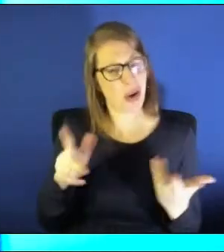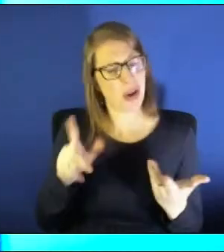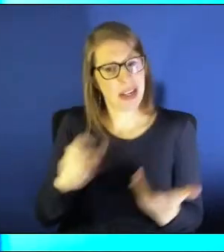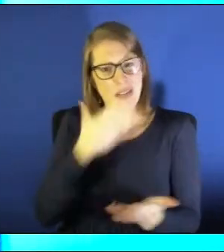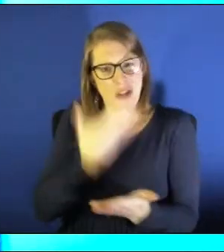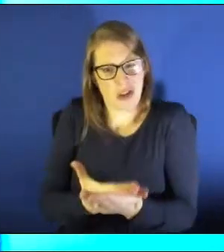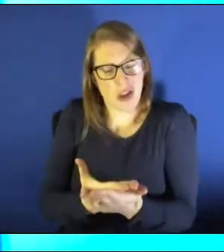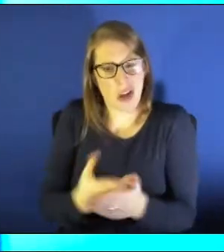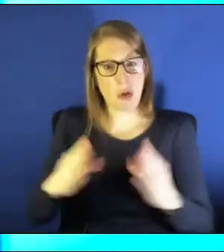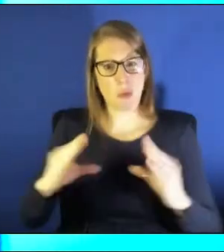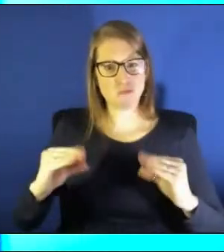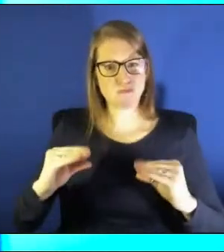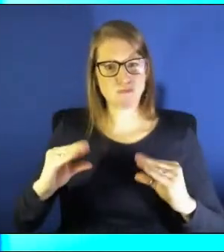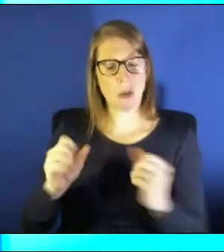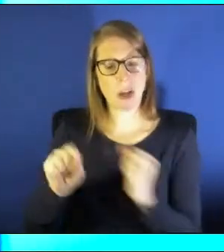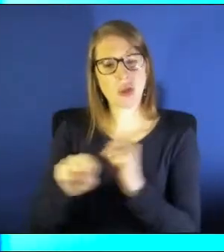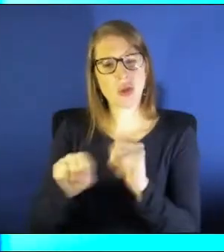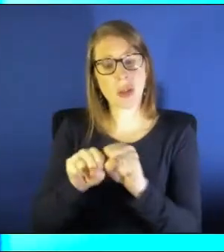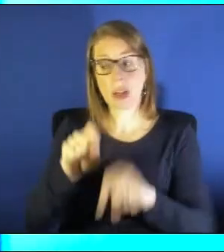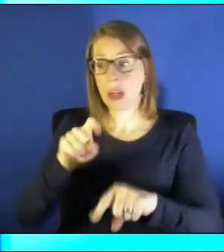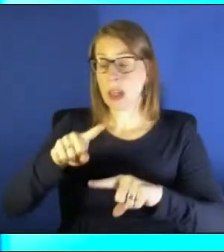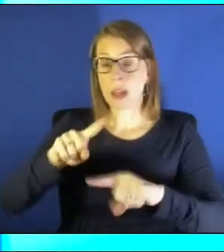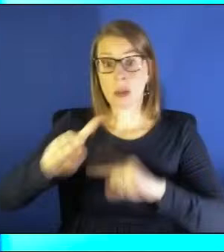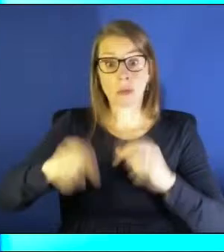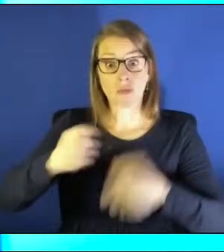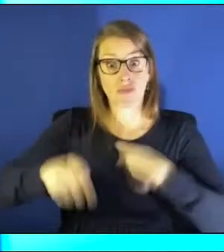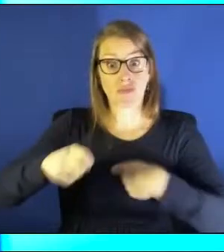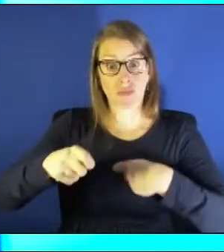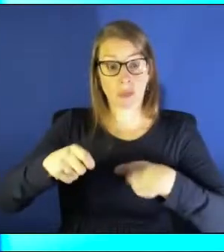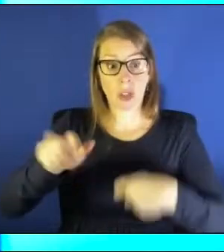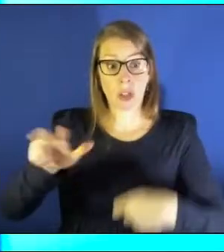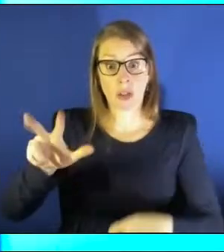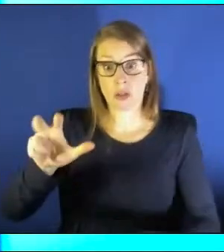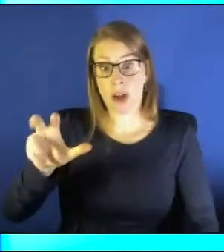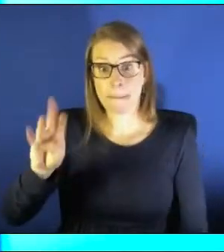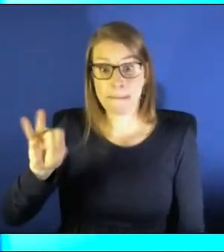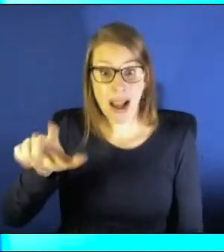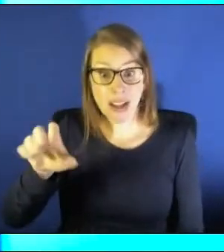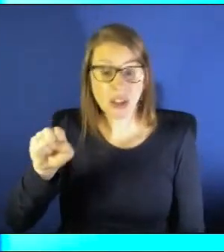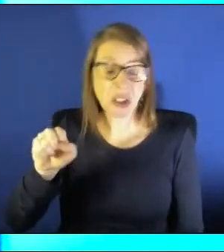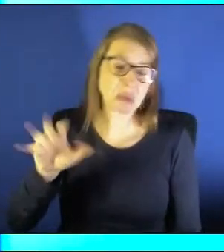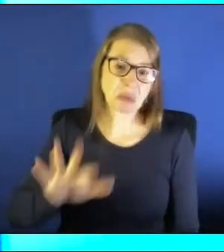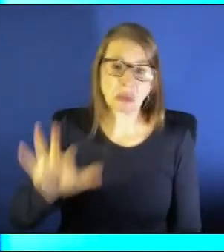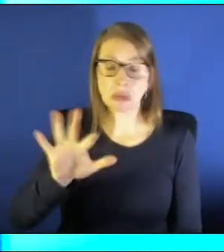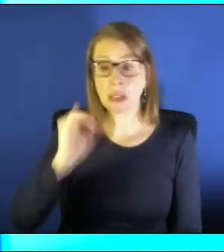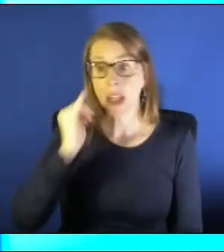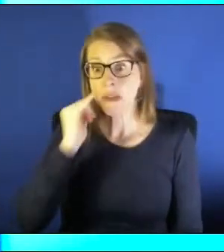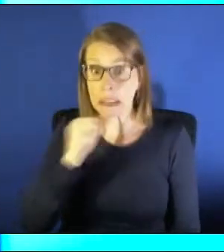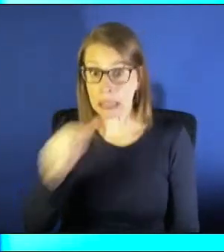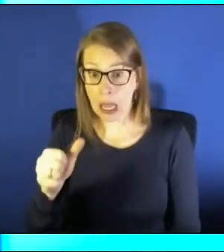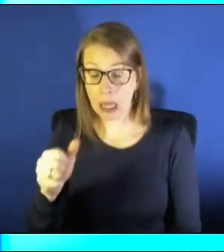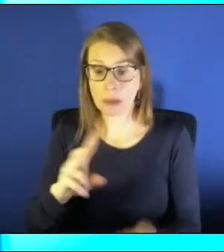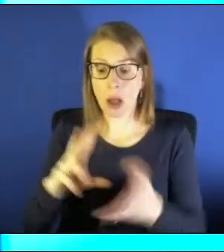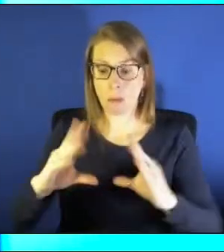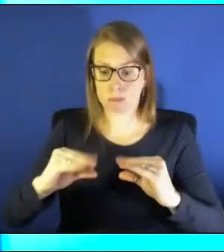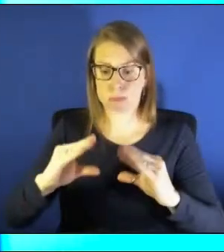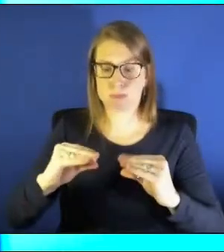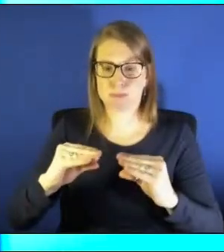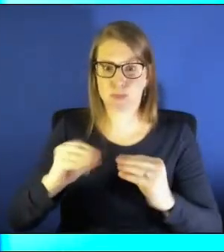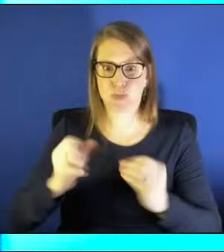but you got to replace them every 300 miles or so. And if you don't, you're going to end up losing the cushion. If you lose the cushion, you're going to end